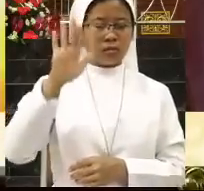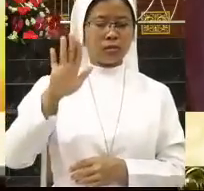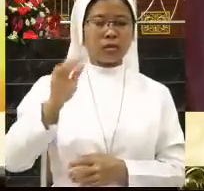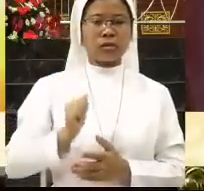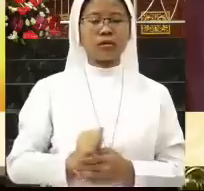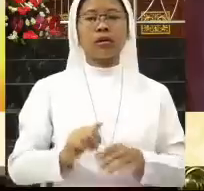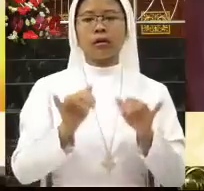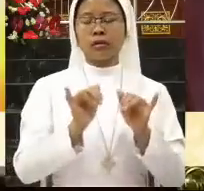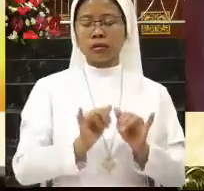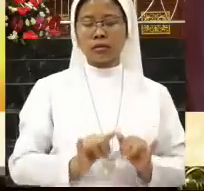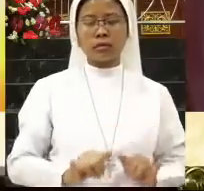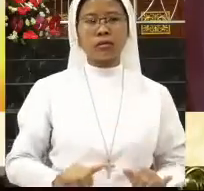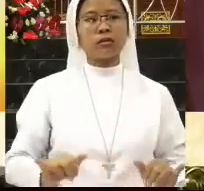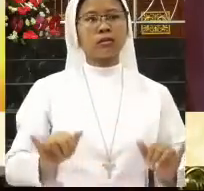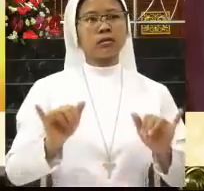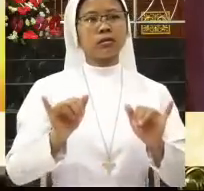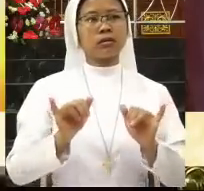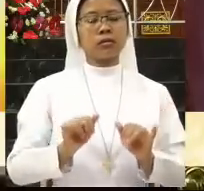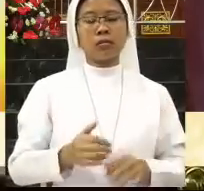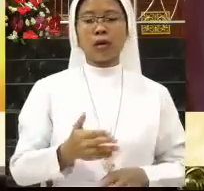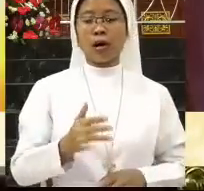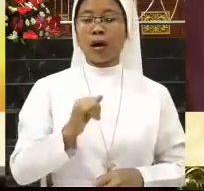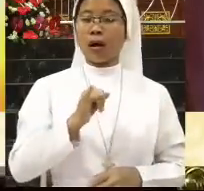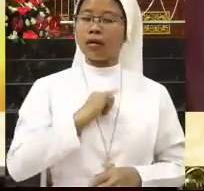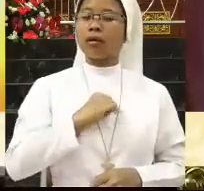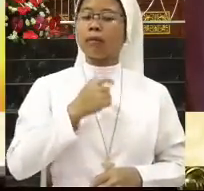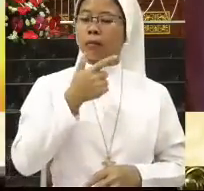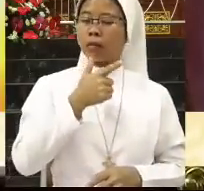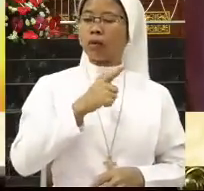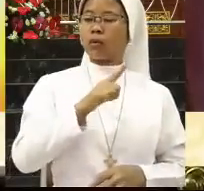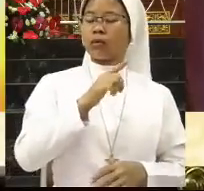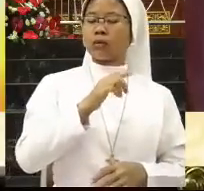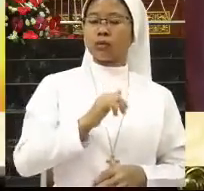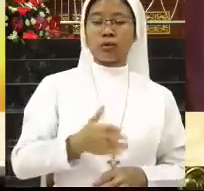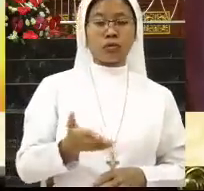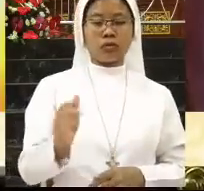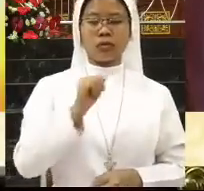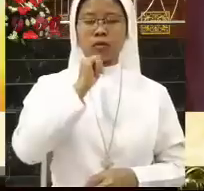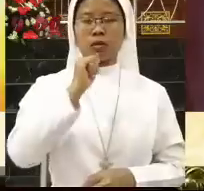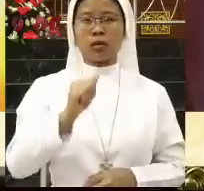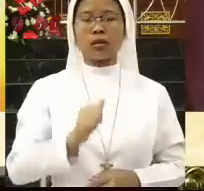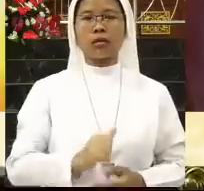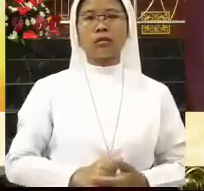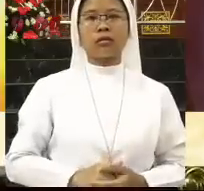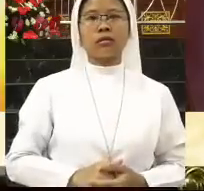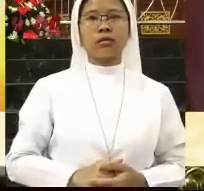It's like, I am lucky, they are not.